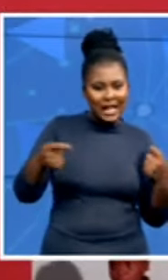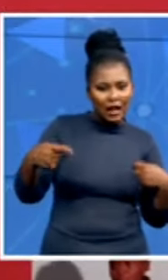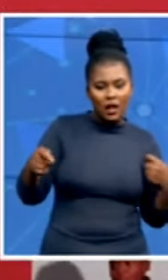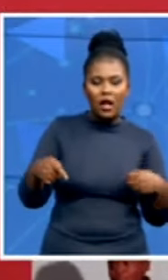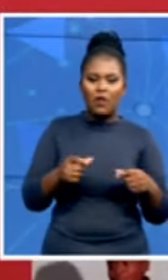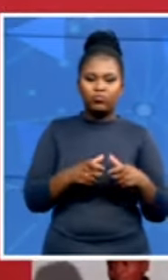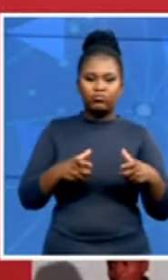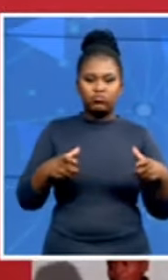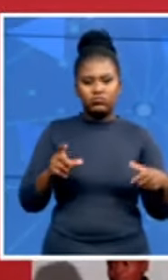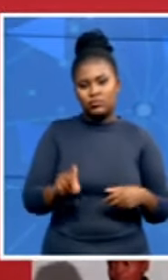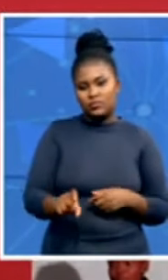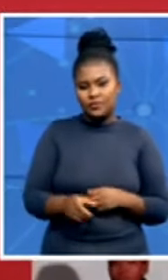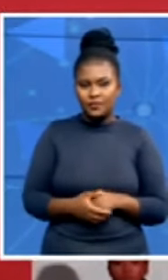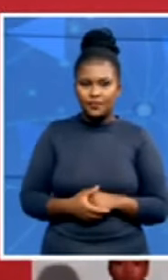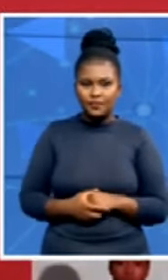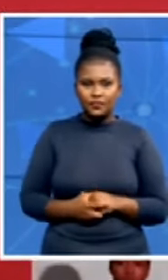Thank you, Minister.